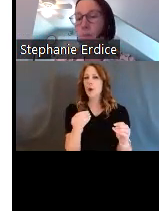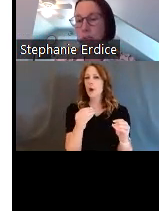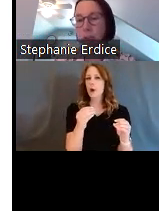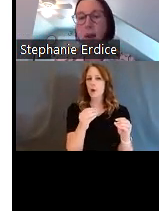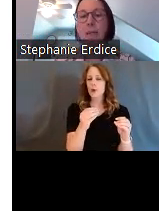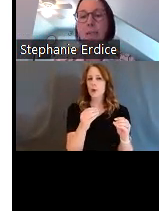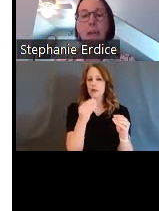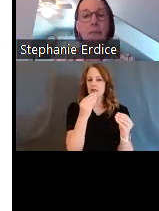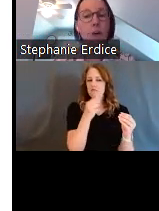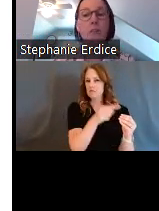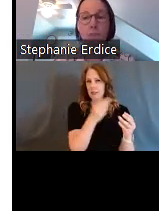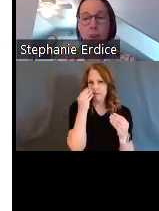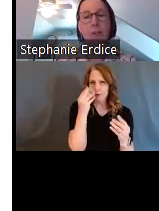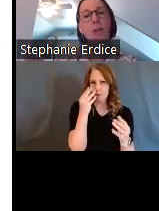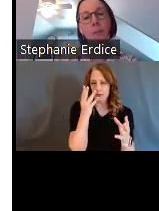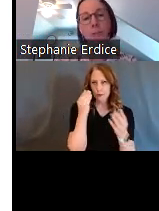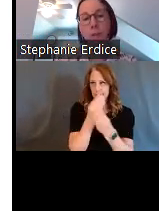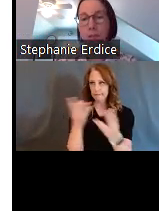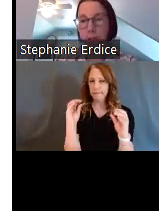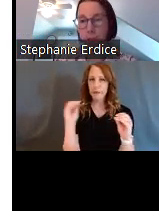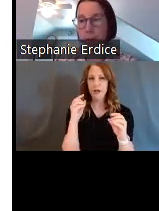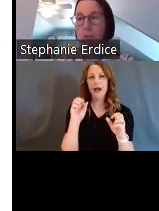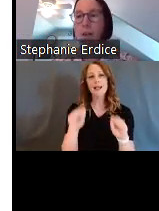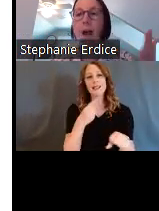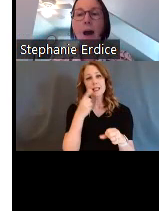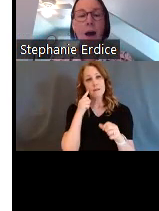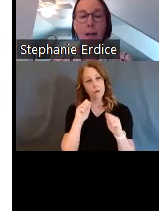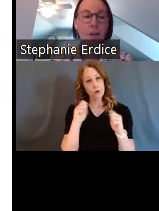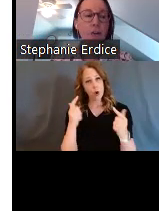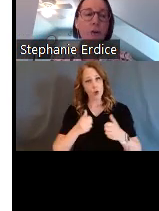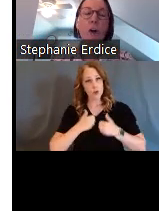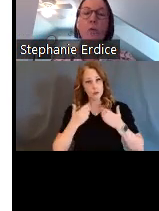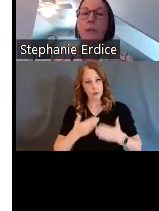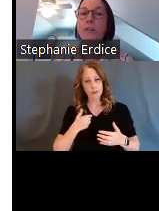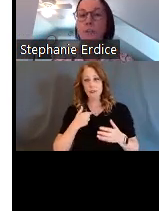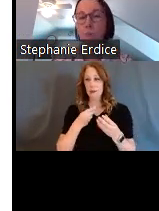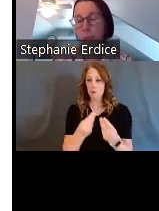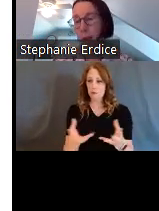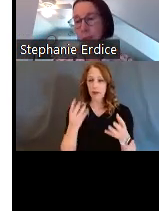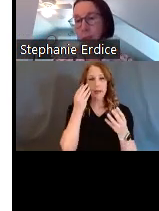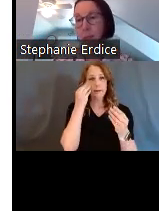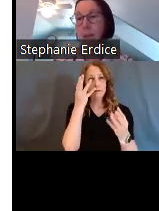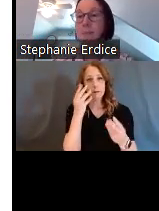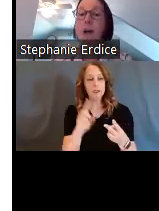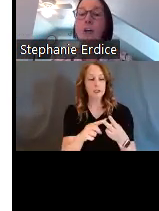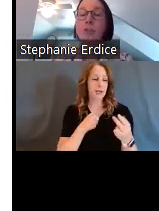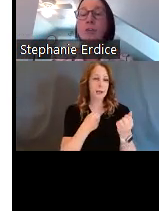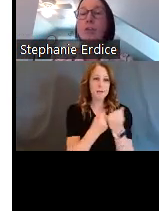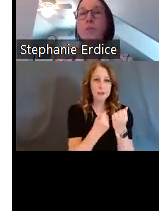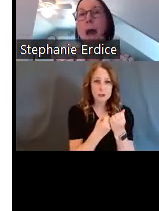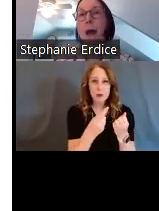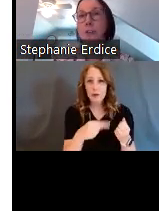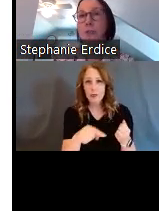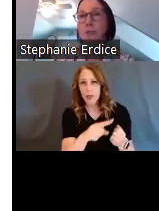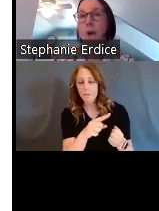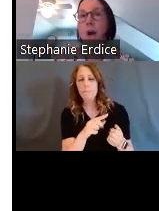survivor information. I could say, for all survivors, I provide this information. I, reassure them these things. So this